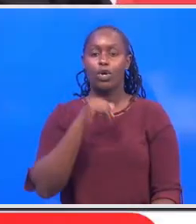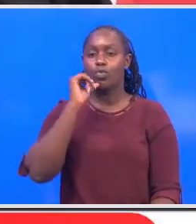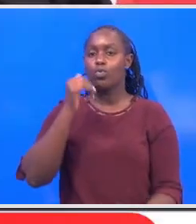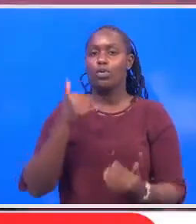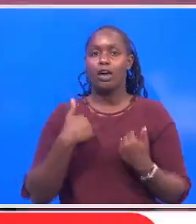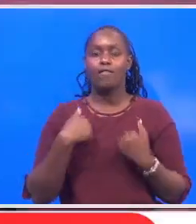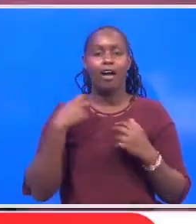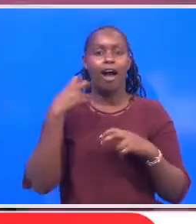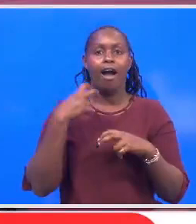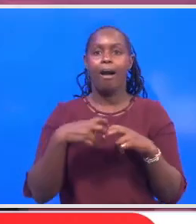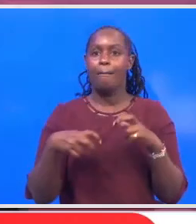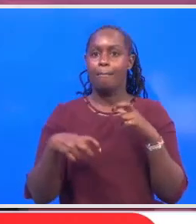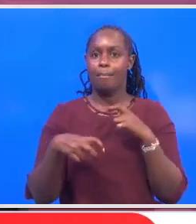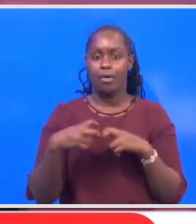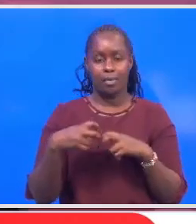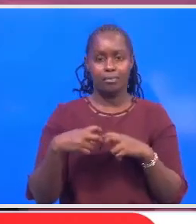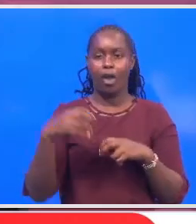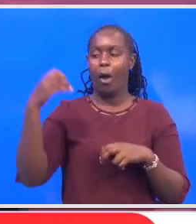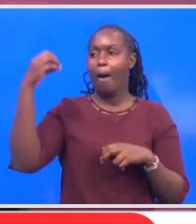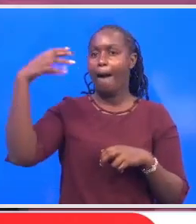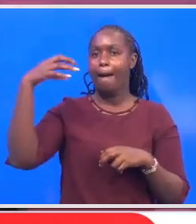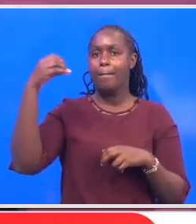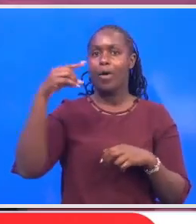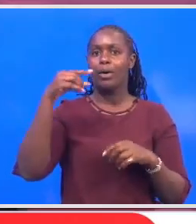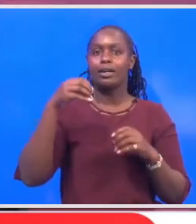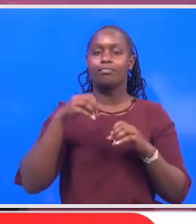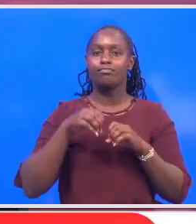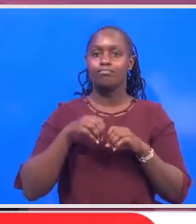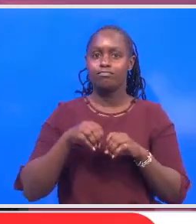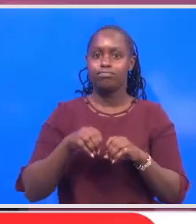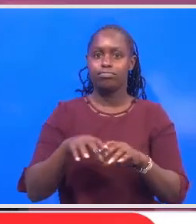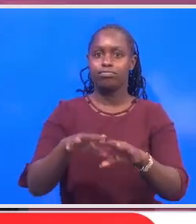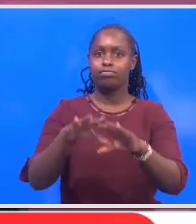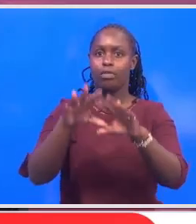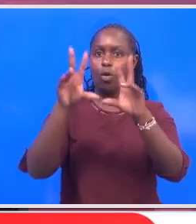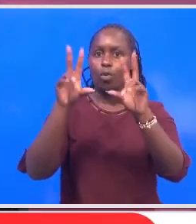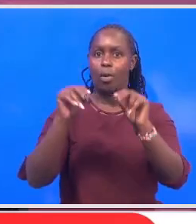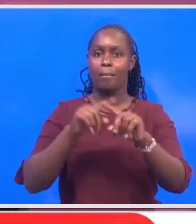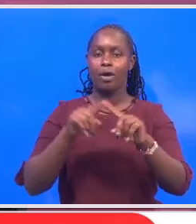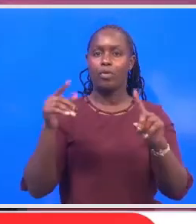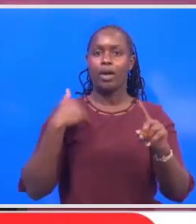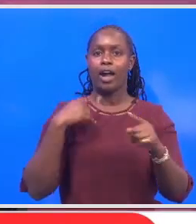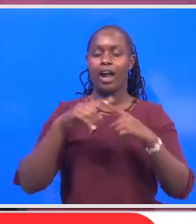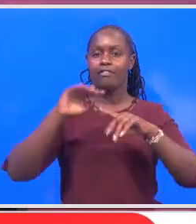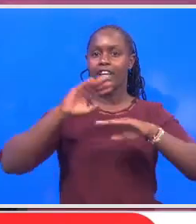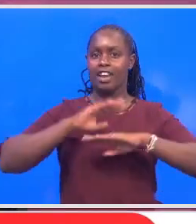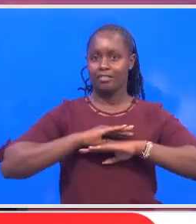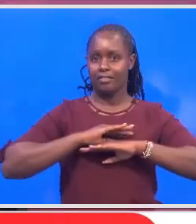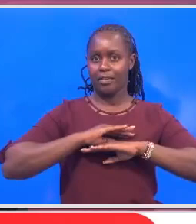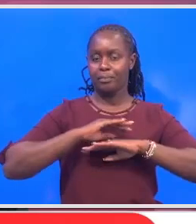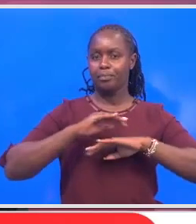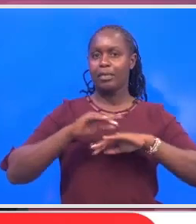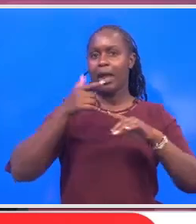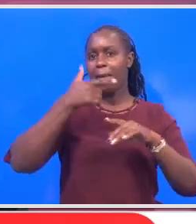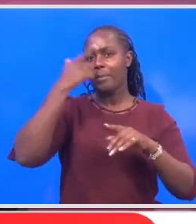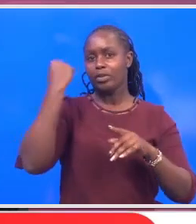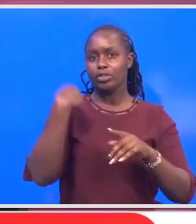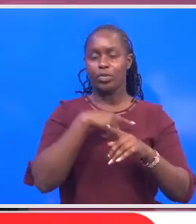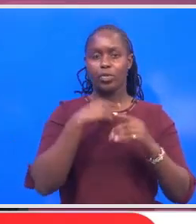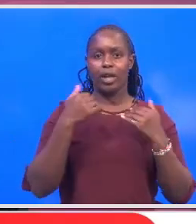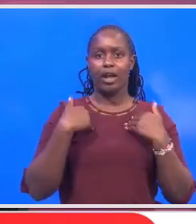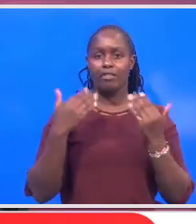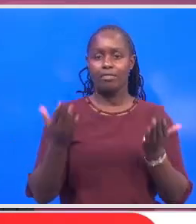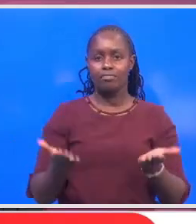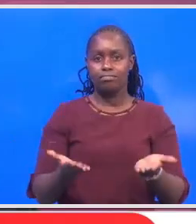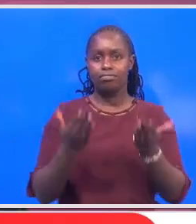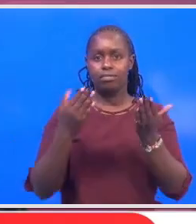problem mm-hmm. of power generation. We have adequate power in the grid, more so because we have improved hydrologies